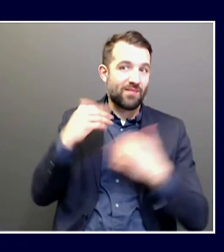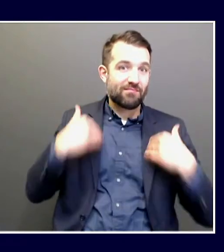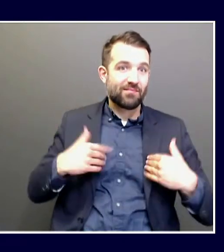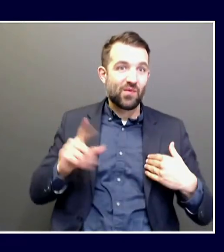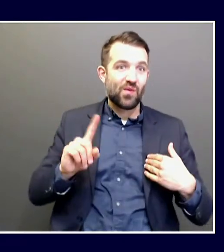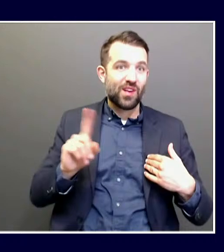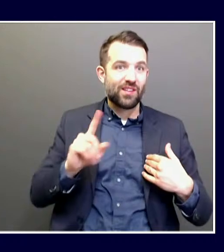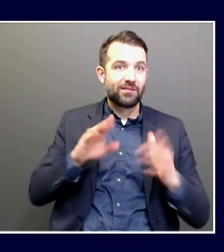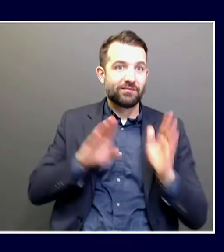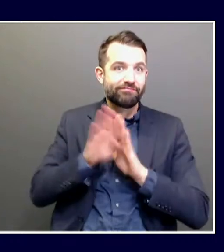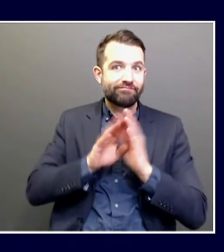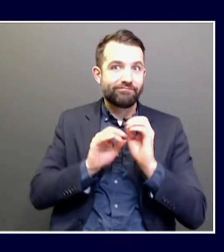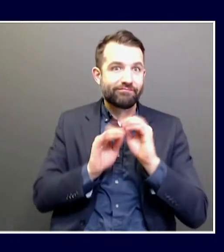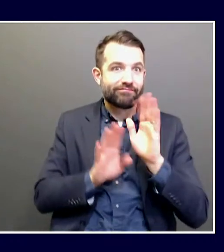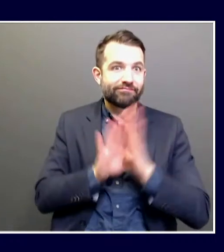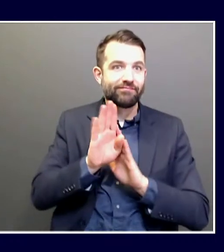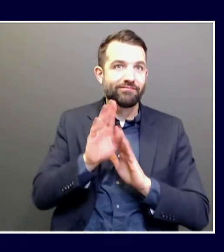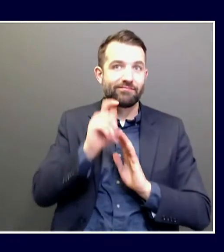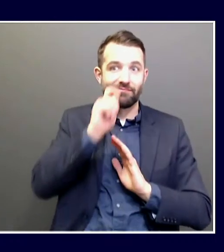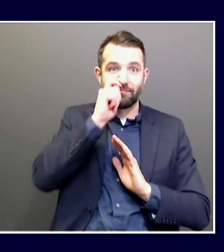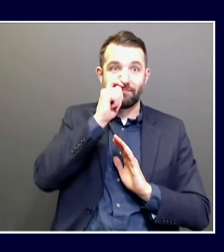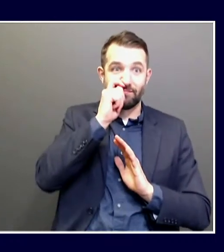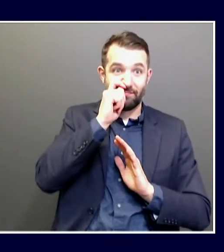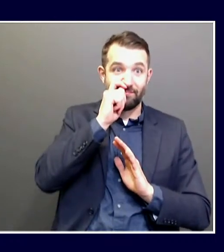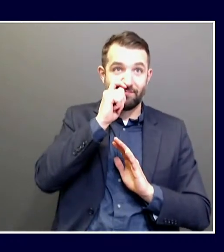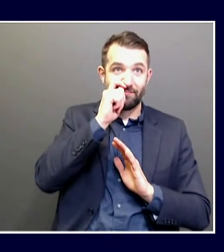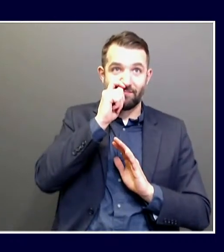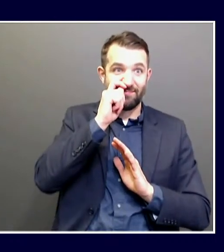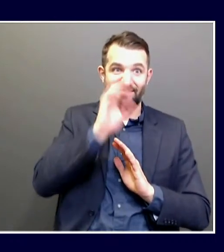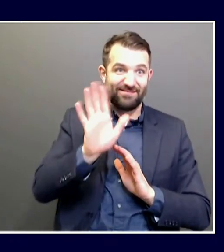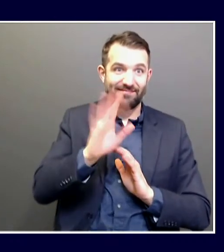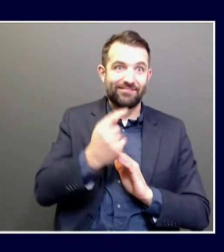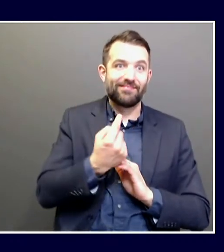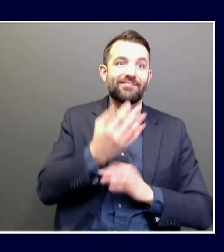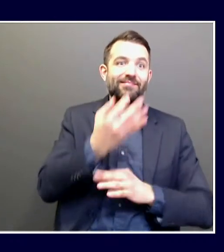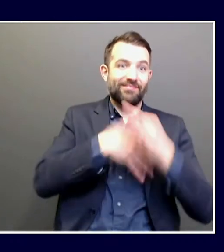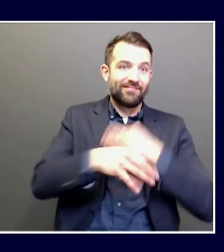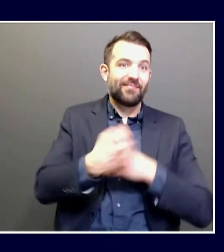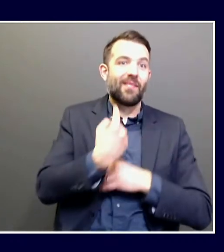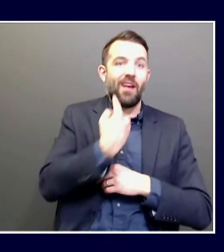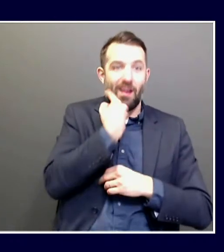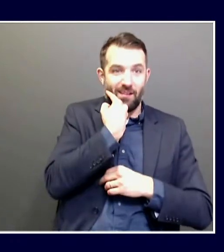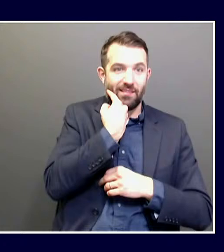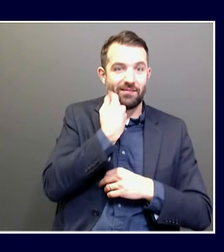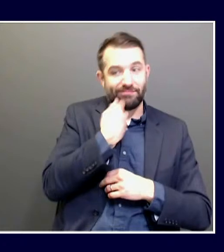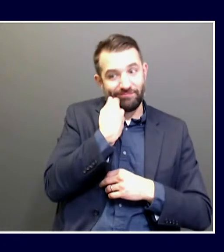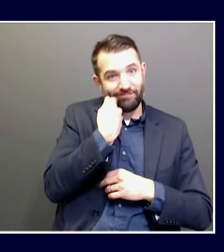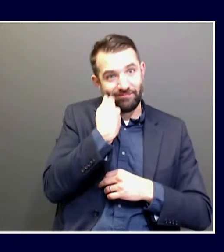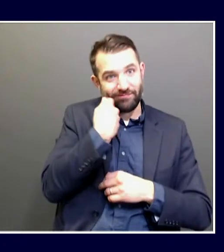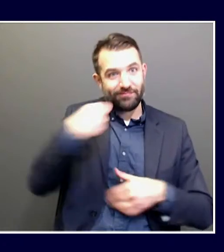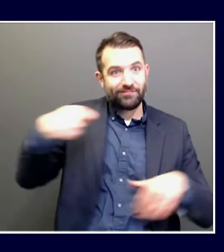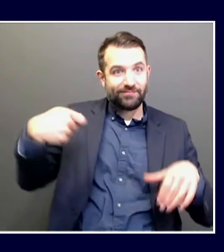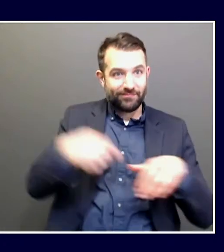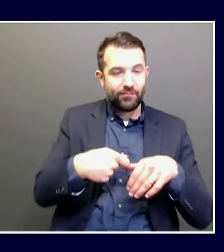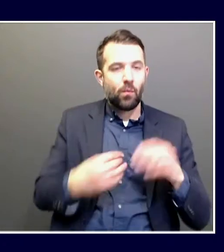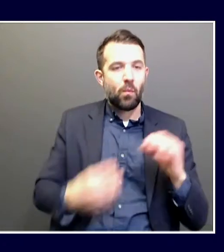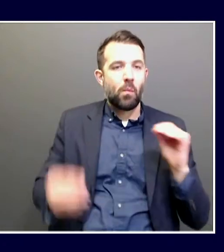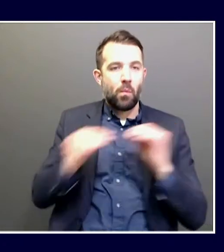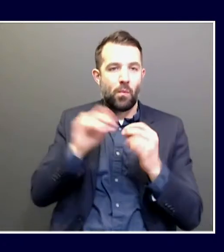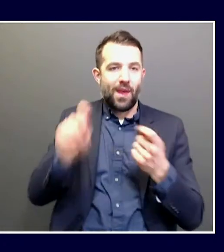the specimen from your nose, getting it from the back of your throat may improve the accuracy of the at-home antigen